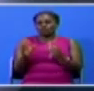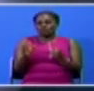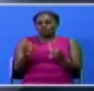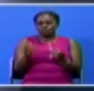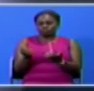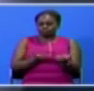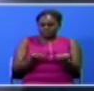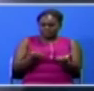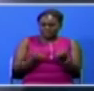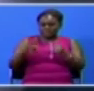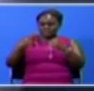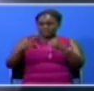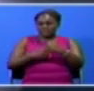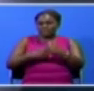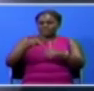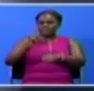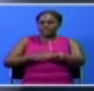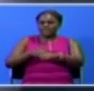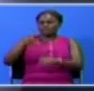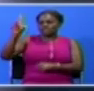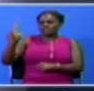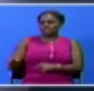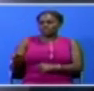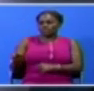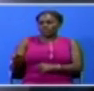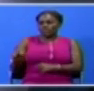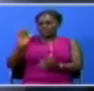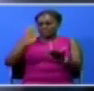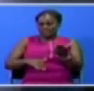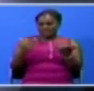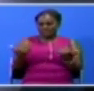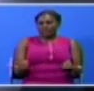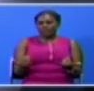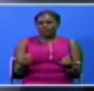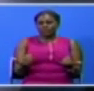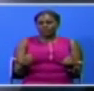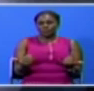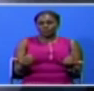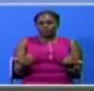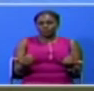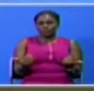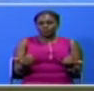is up to 7 times cheaper than card transactions currently in the market.